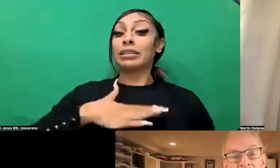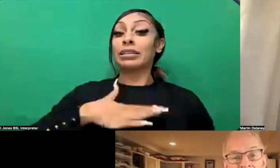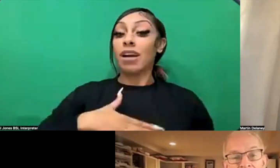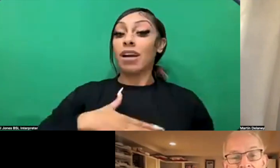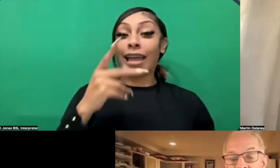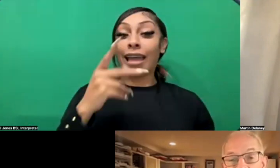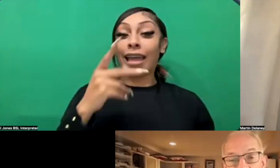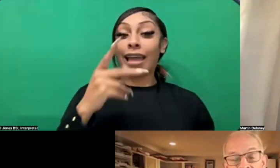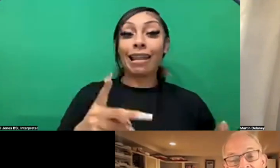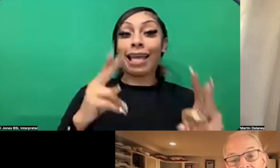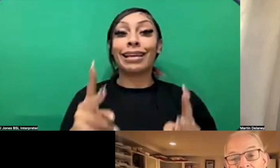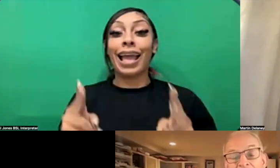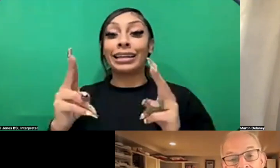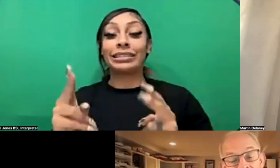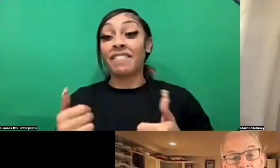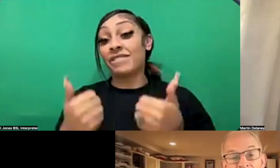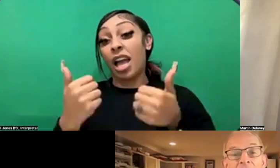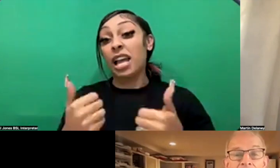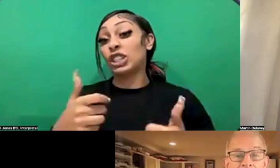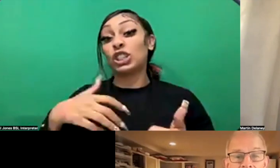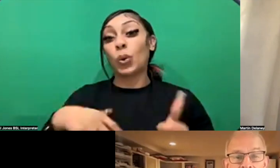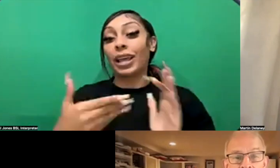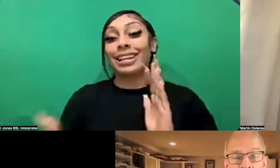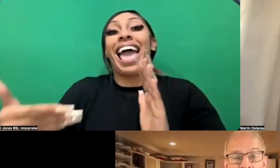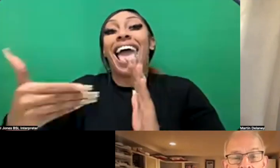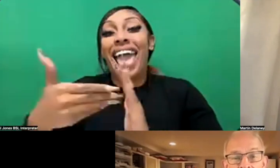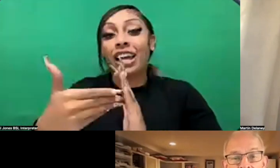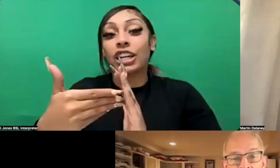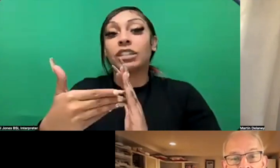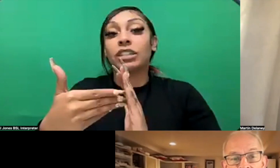settings is fine, and they didn't need an external editor.